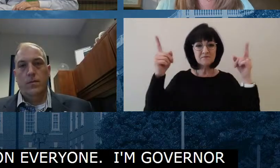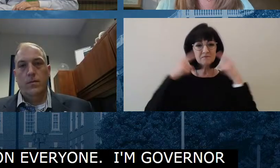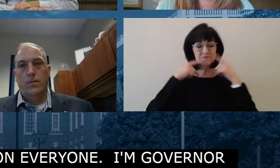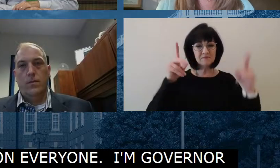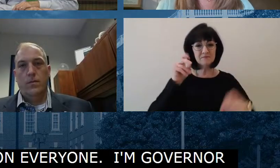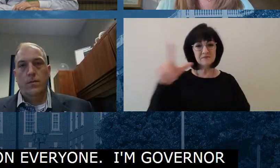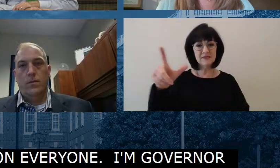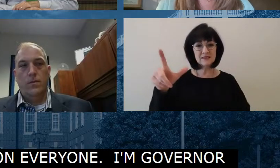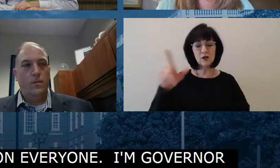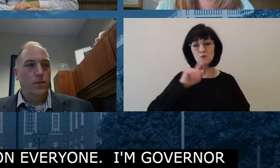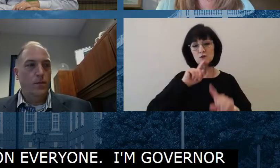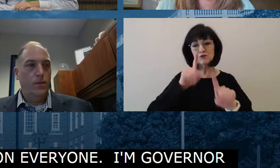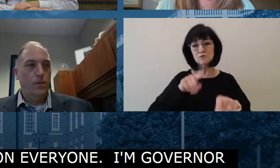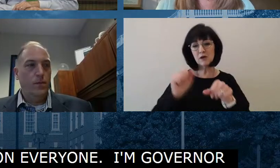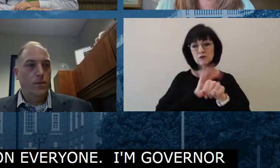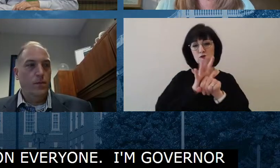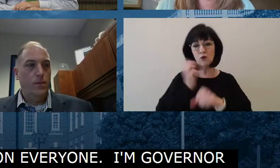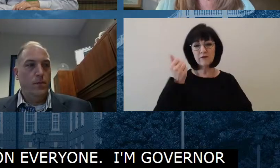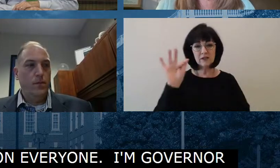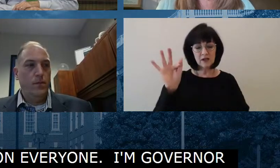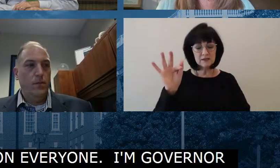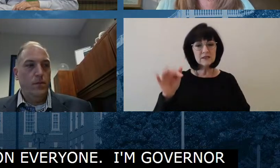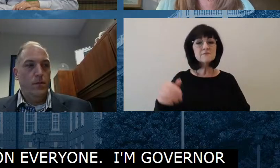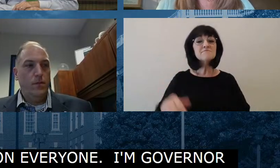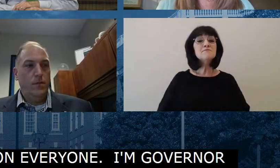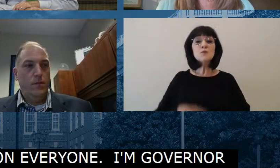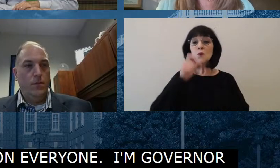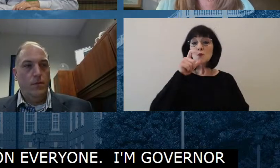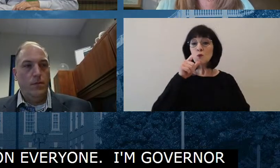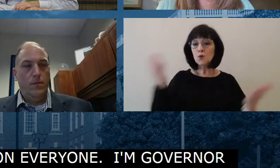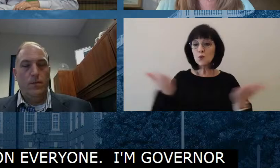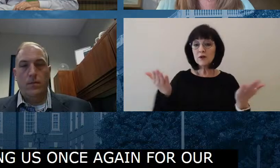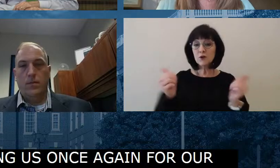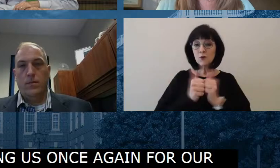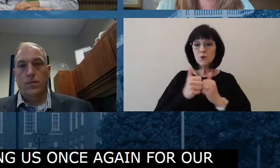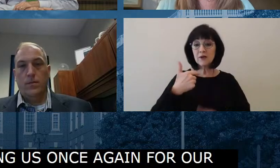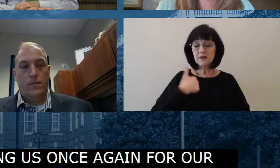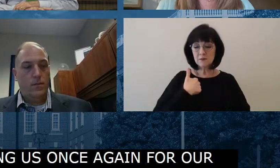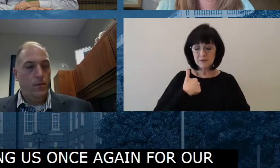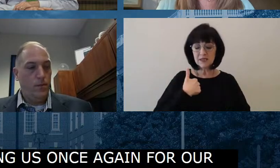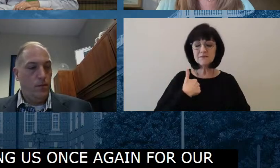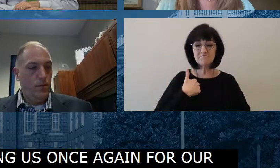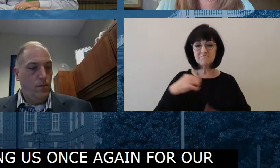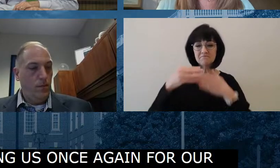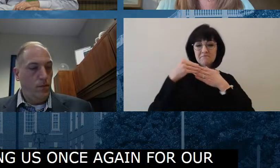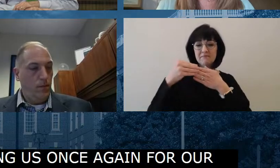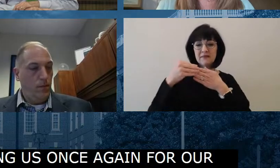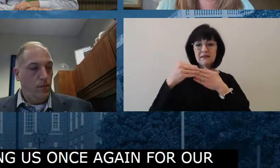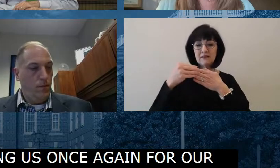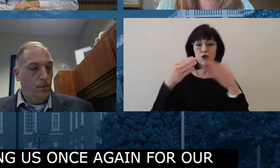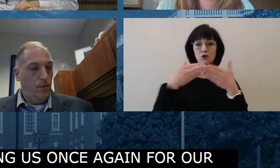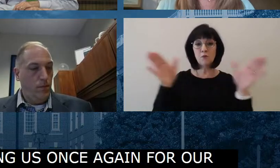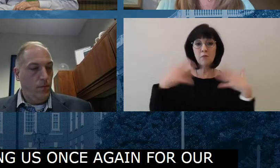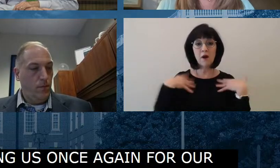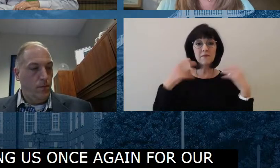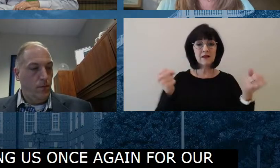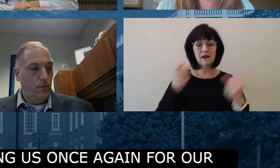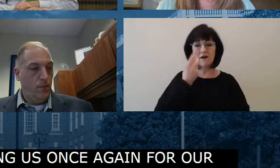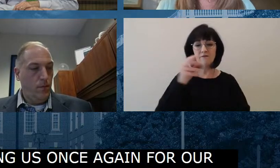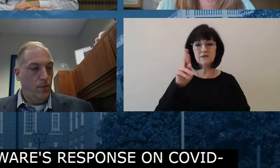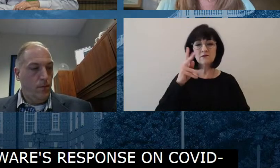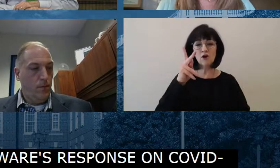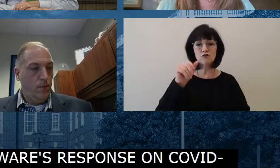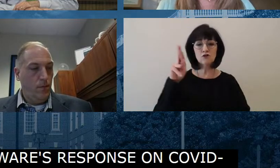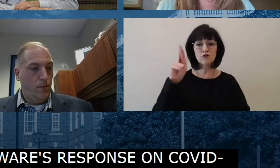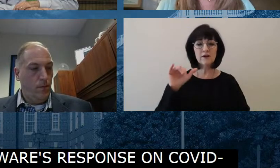to COVID-19. I'm joined once again by the leader of our public health team, Dr. Carol Route,